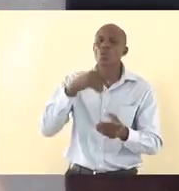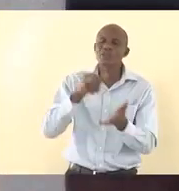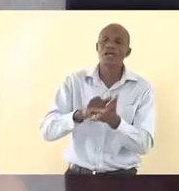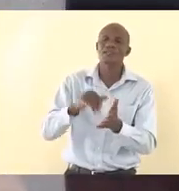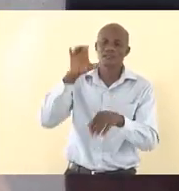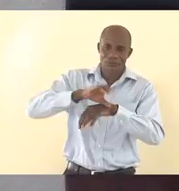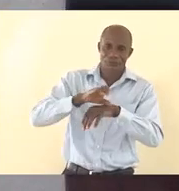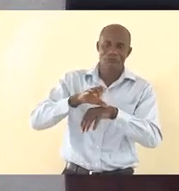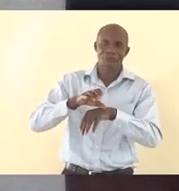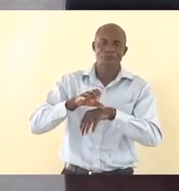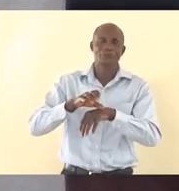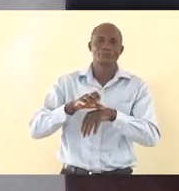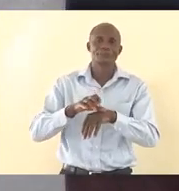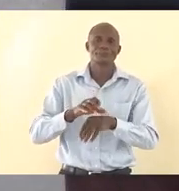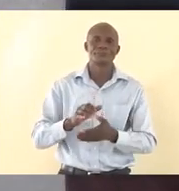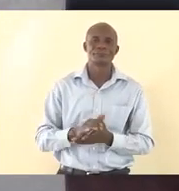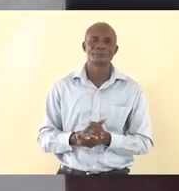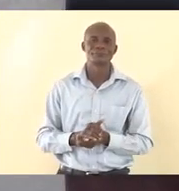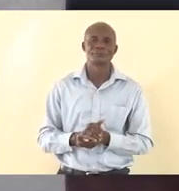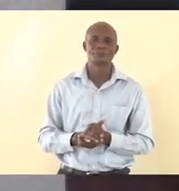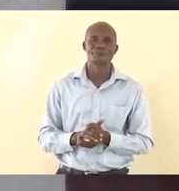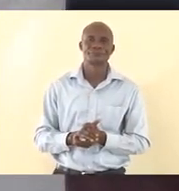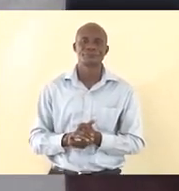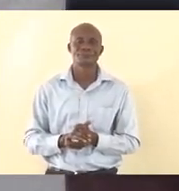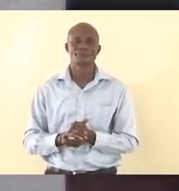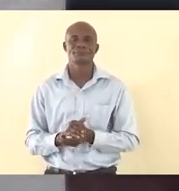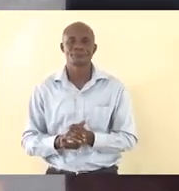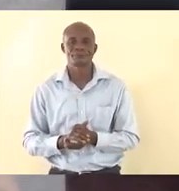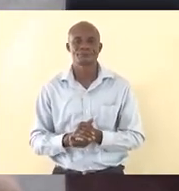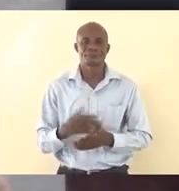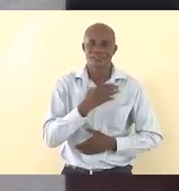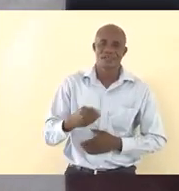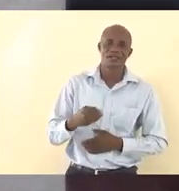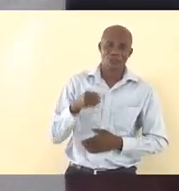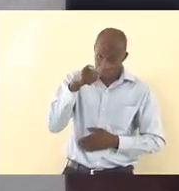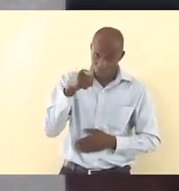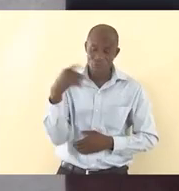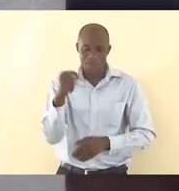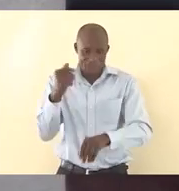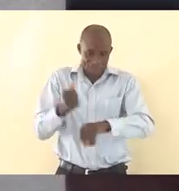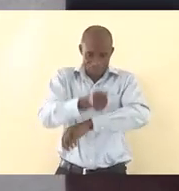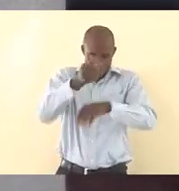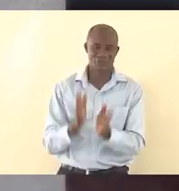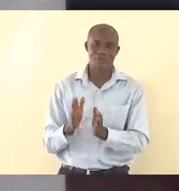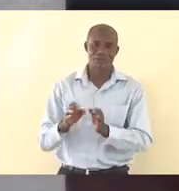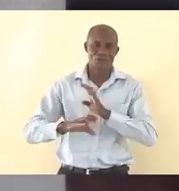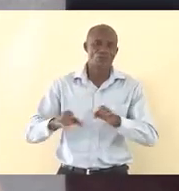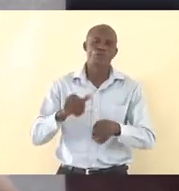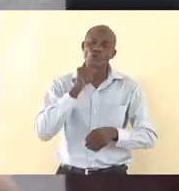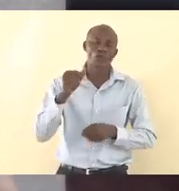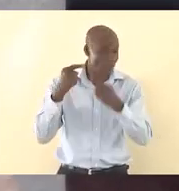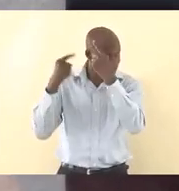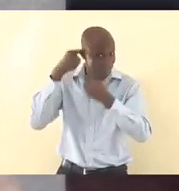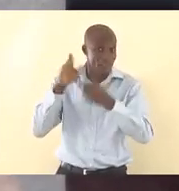such terrible things? And you, the accuser, Do you not consider yourself